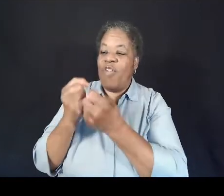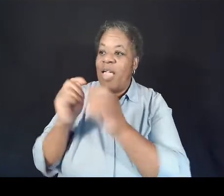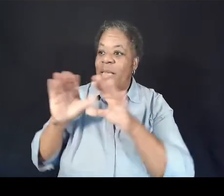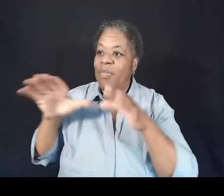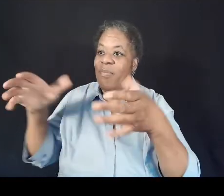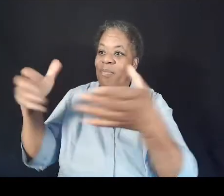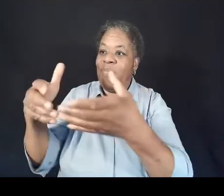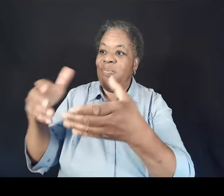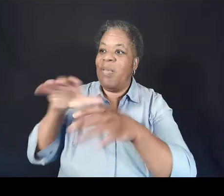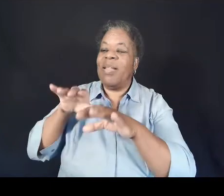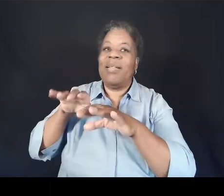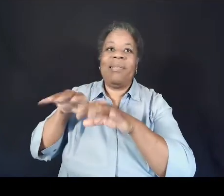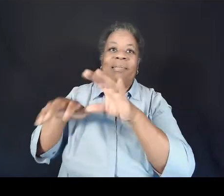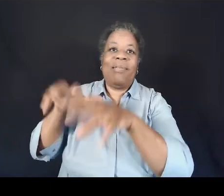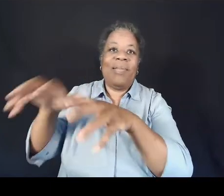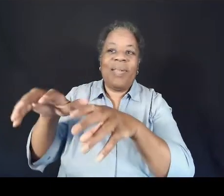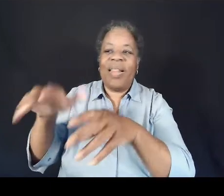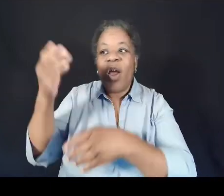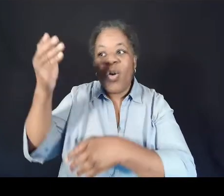greetings.